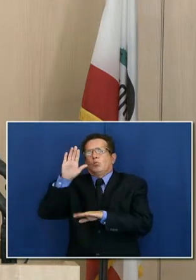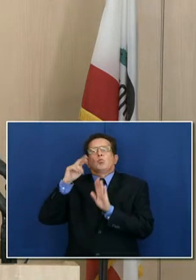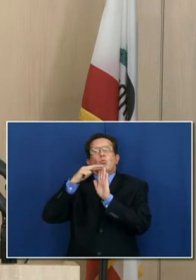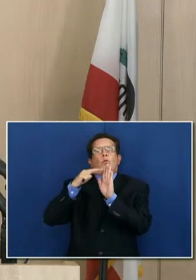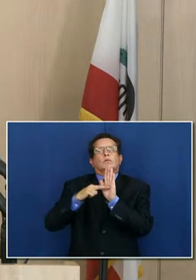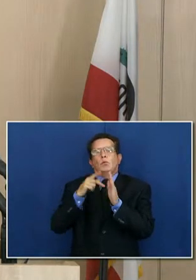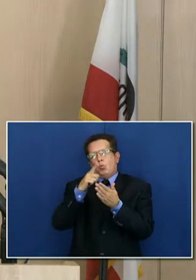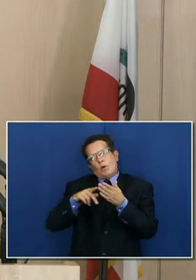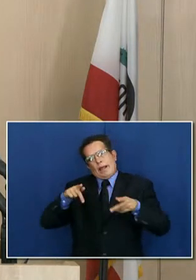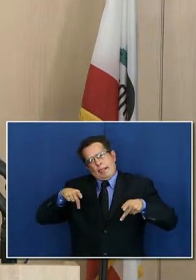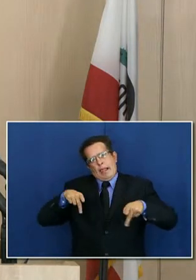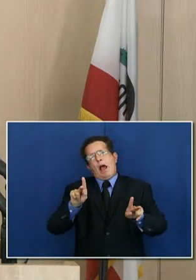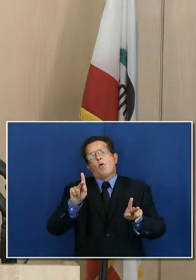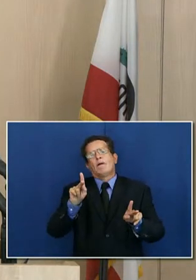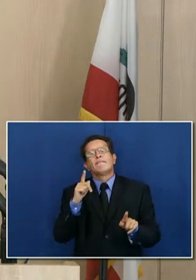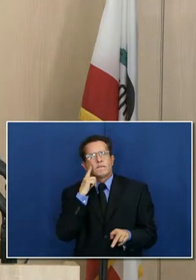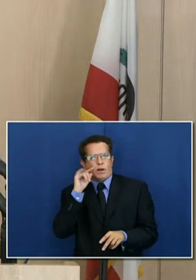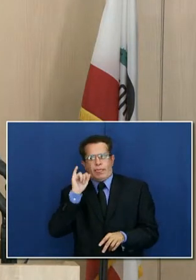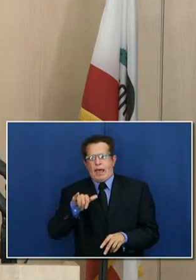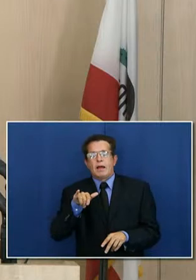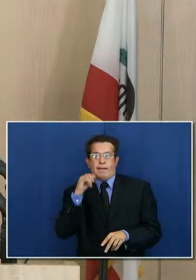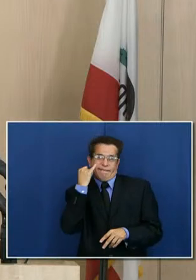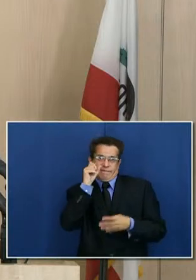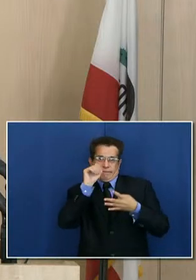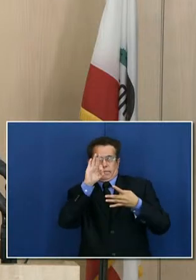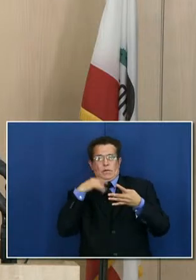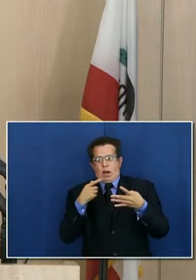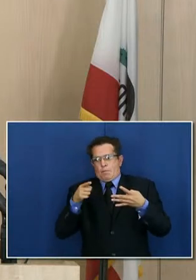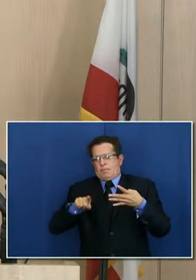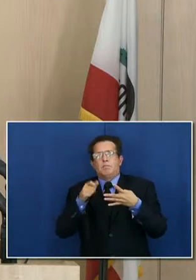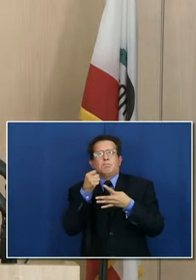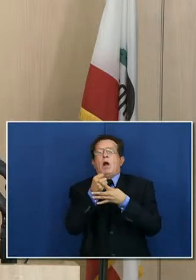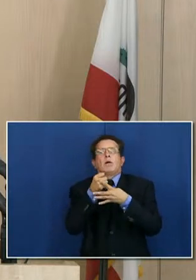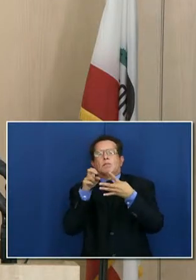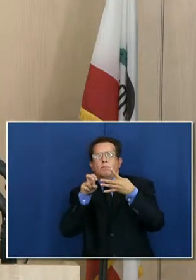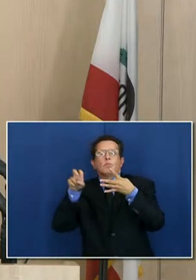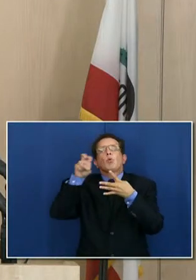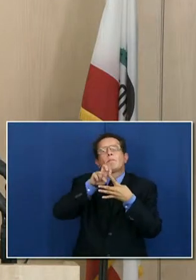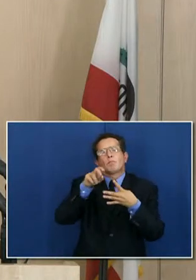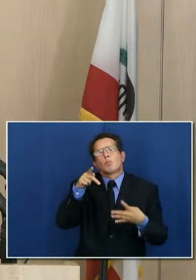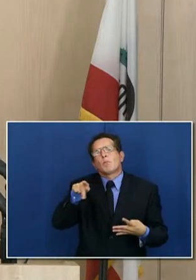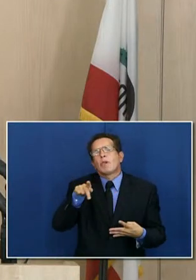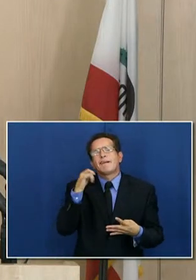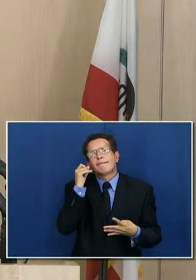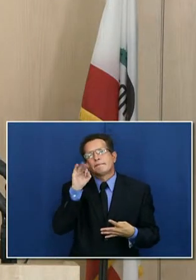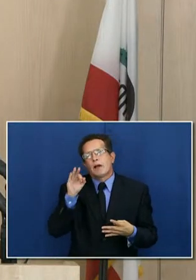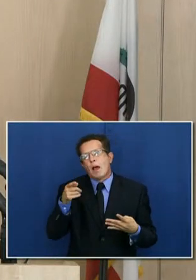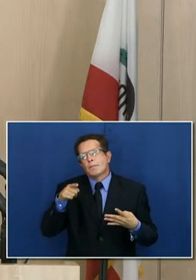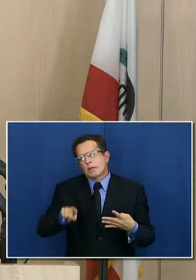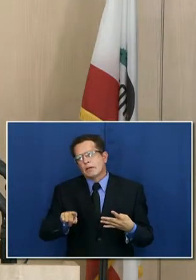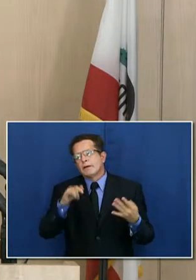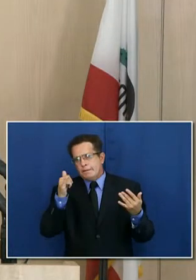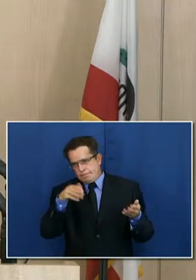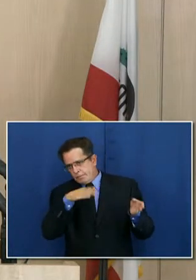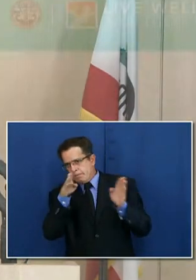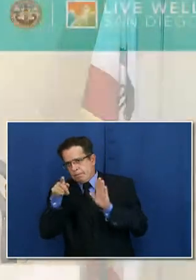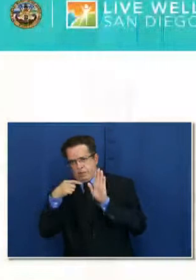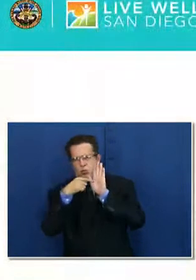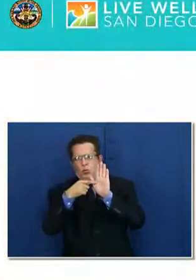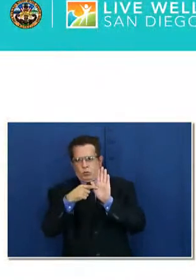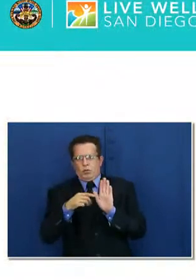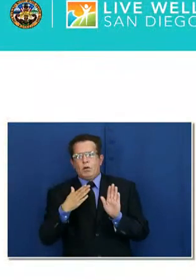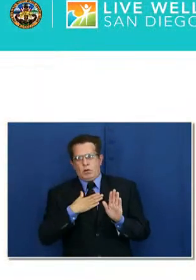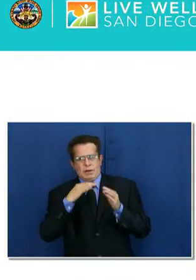around what is allowable in the event a county finds himself in the purple tier. With that, let's jump into our daily charts today. You'll see